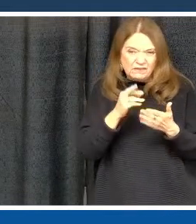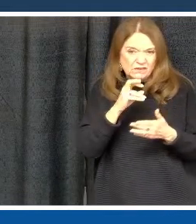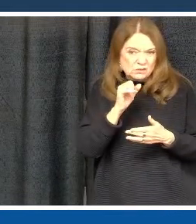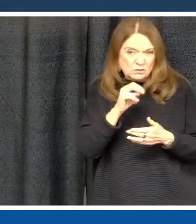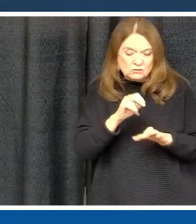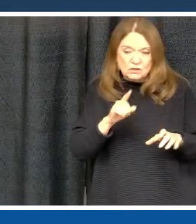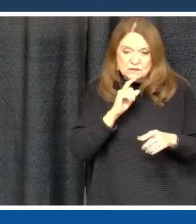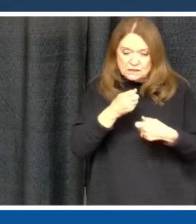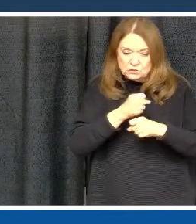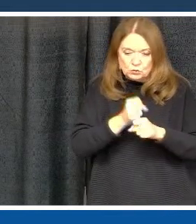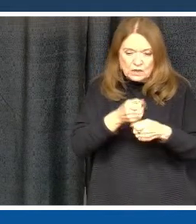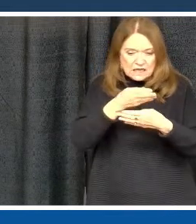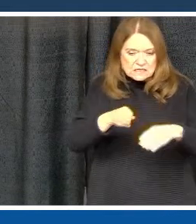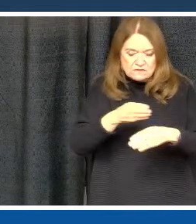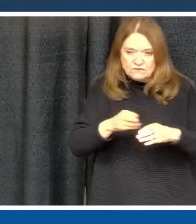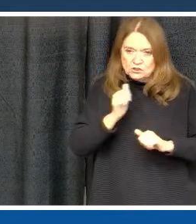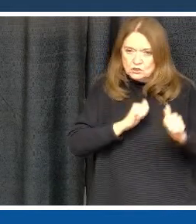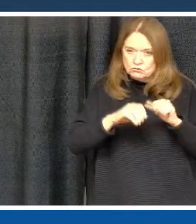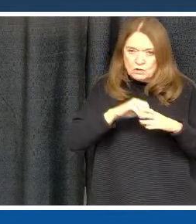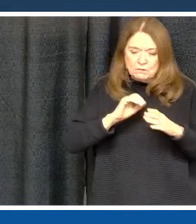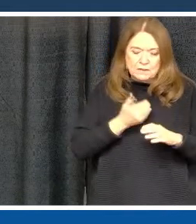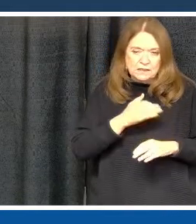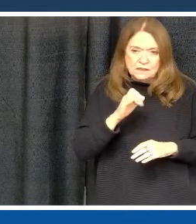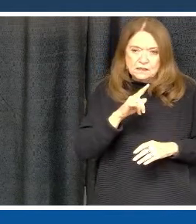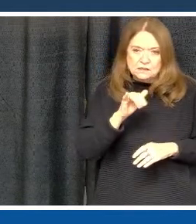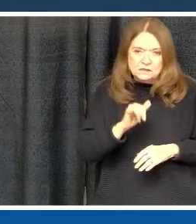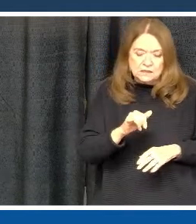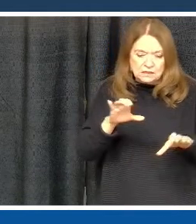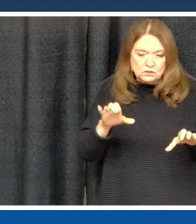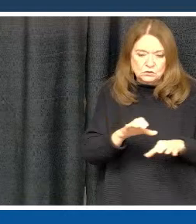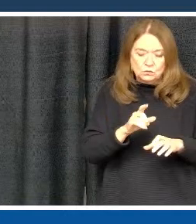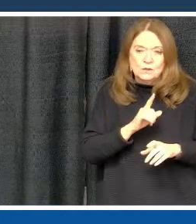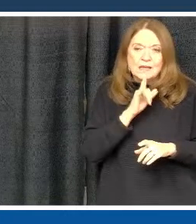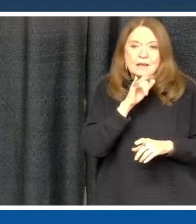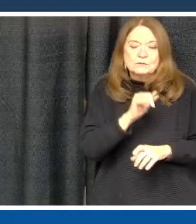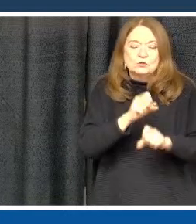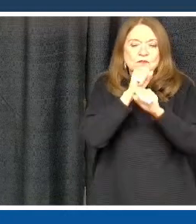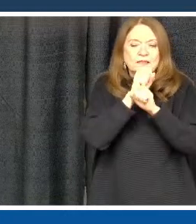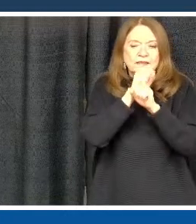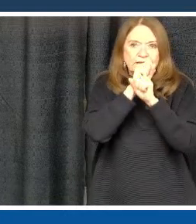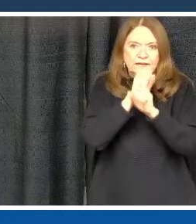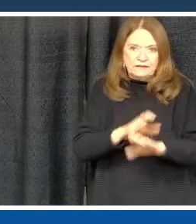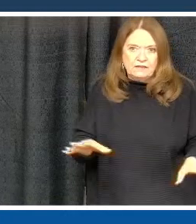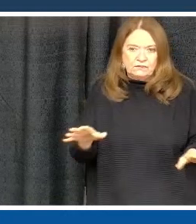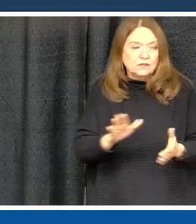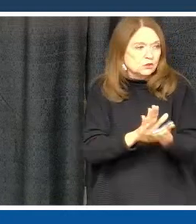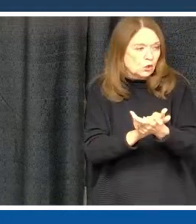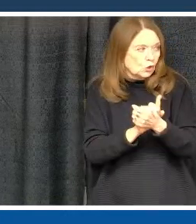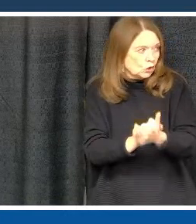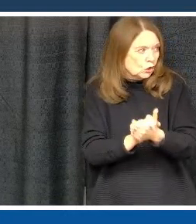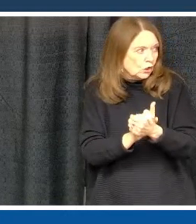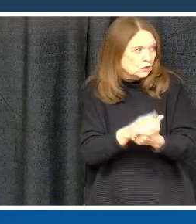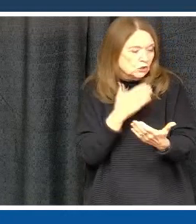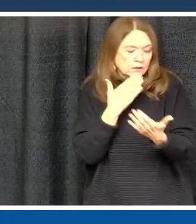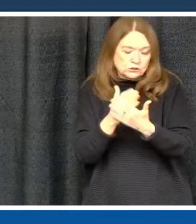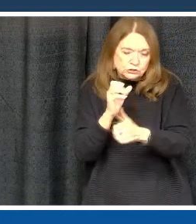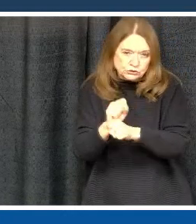create division and drama in our city, doing absolutely nothing. So congratulations, good